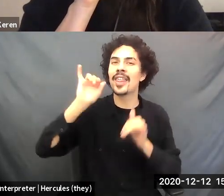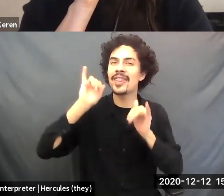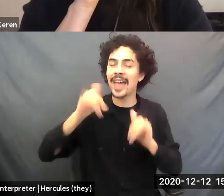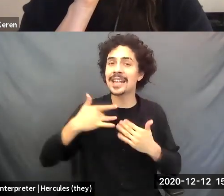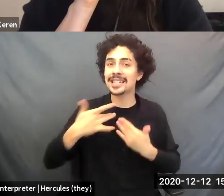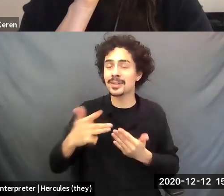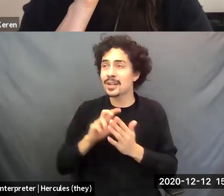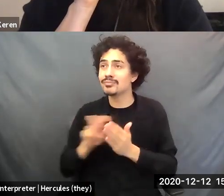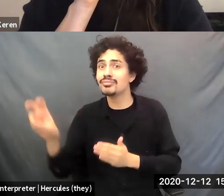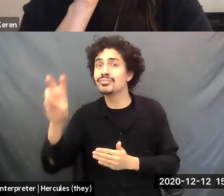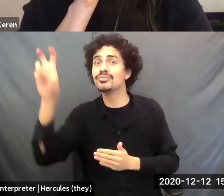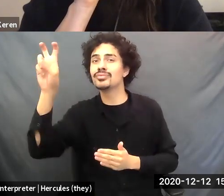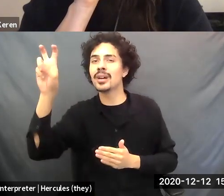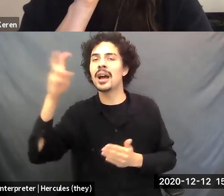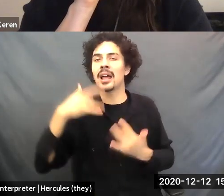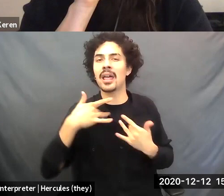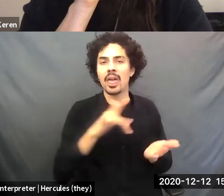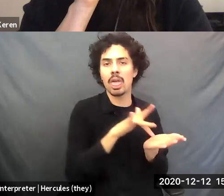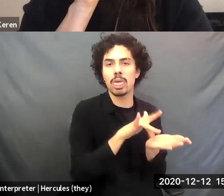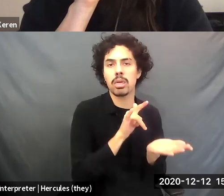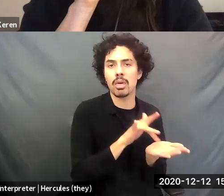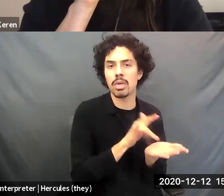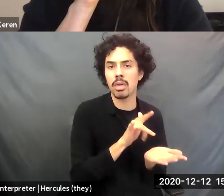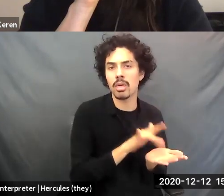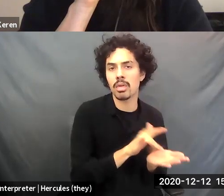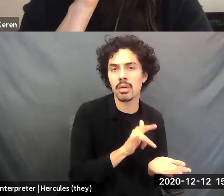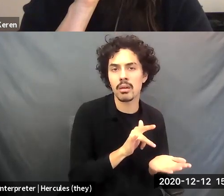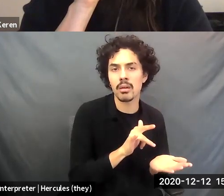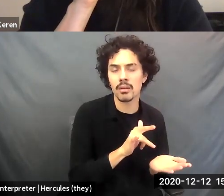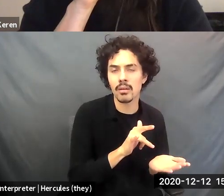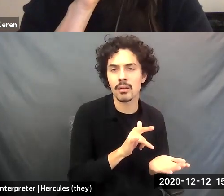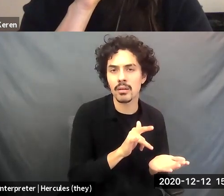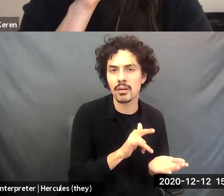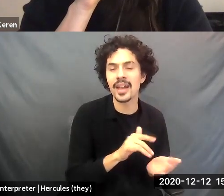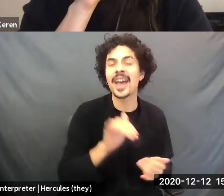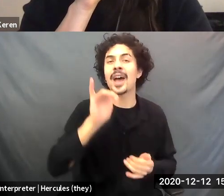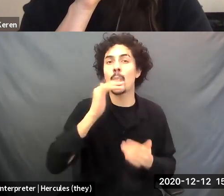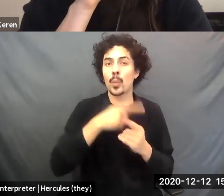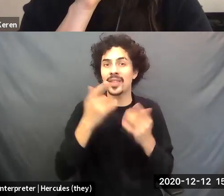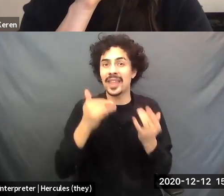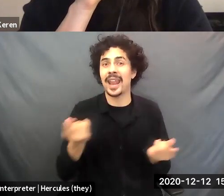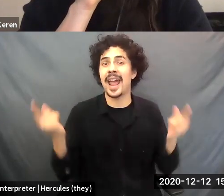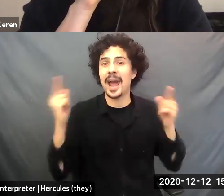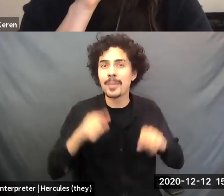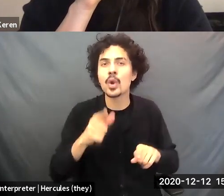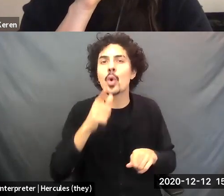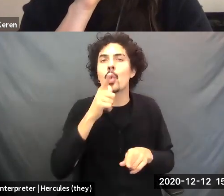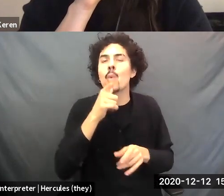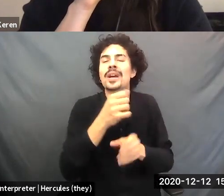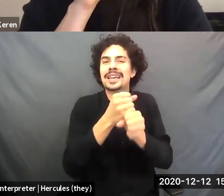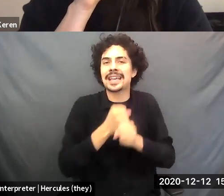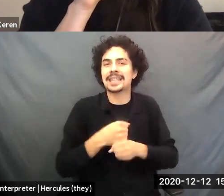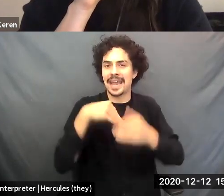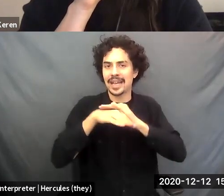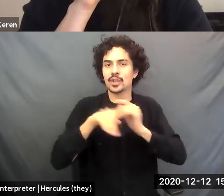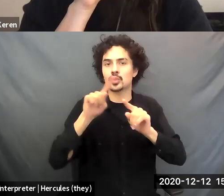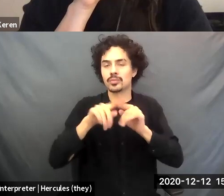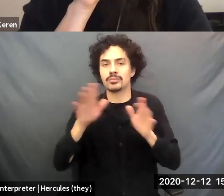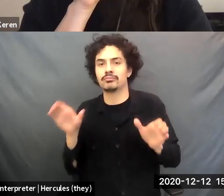process of producing that image, but also in enacting that reality and who gets to actually enact it.